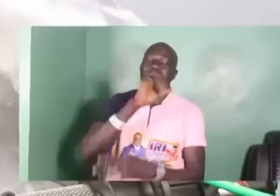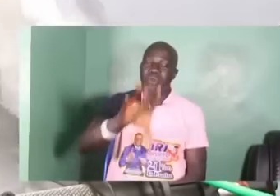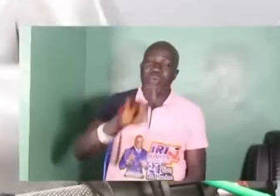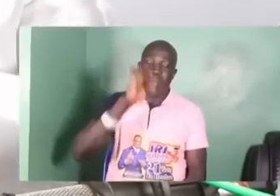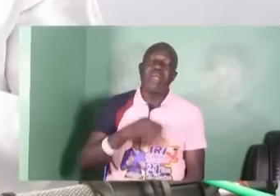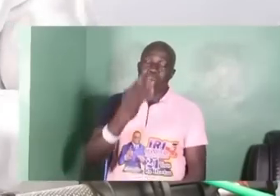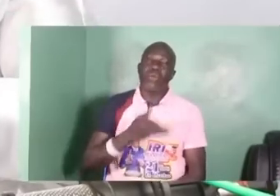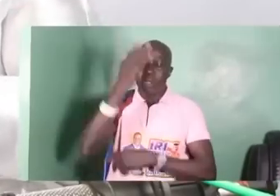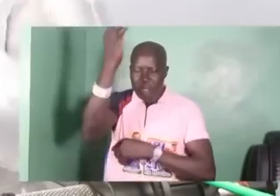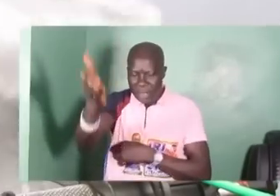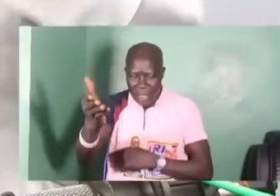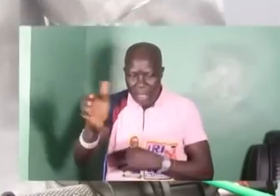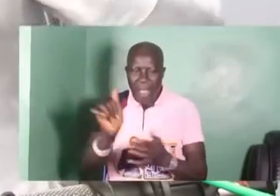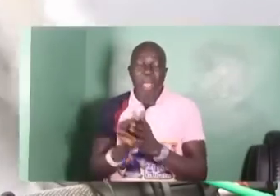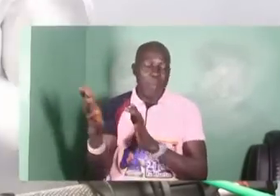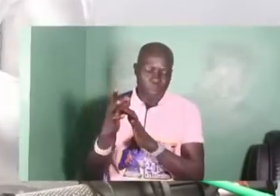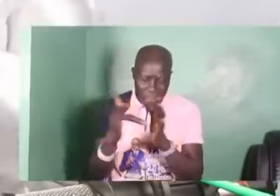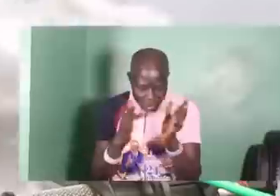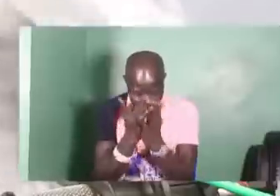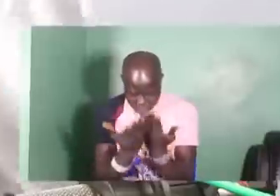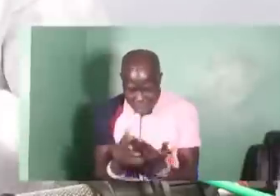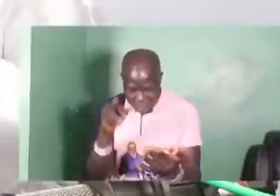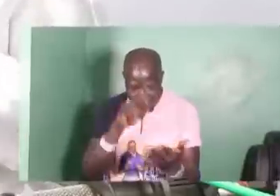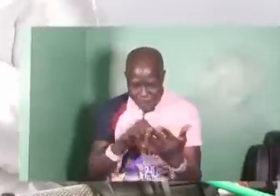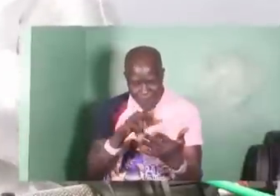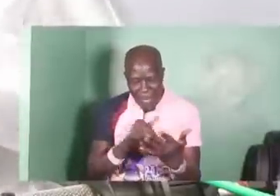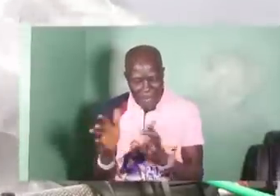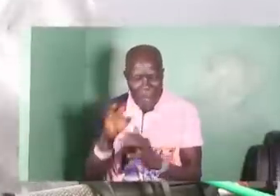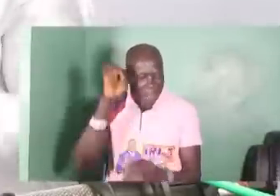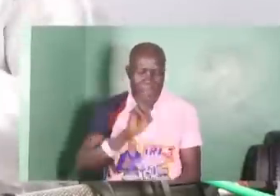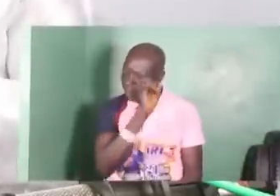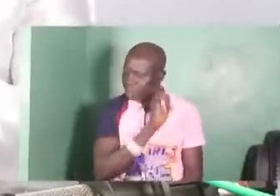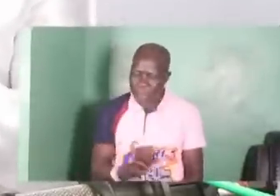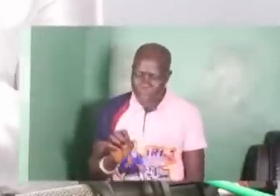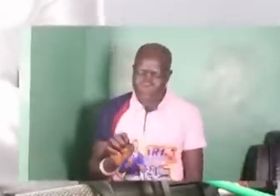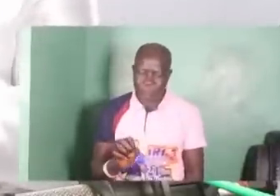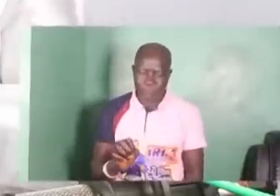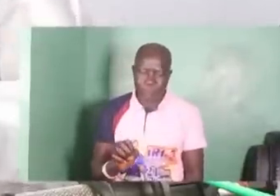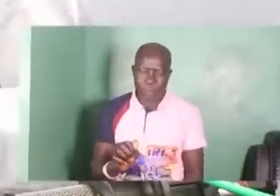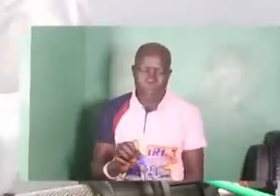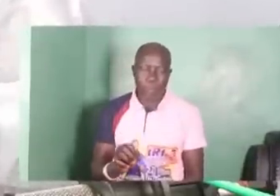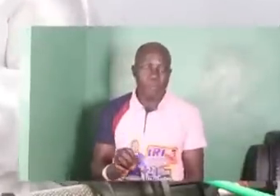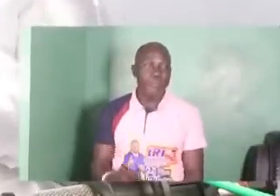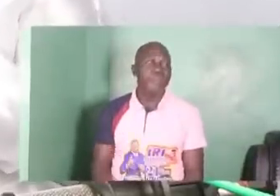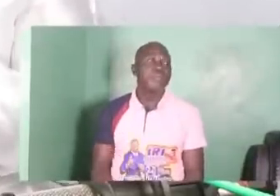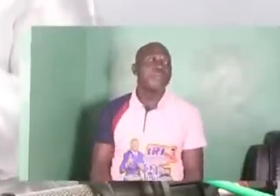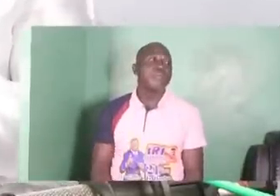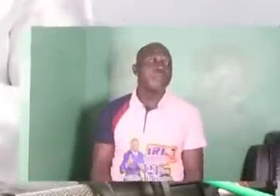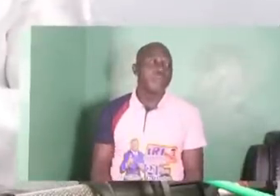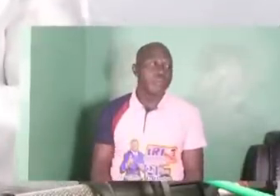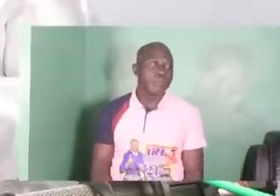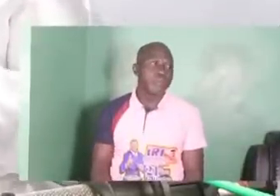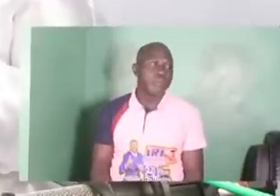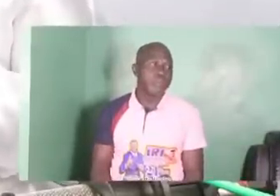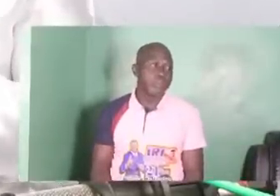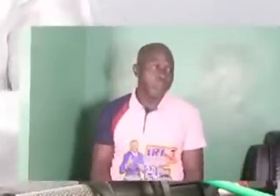Lusada, Igando, Igando, Akute, Akute, Agbado, Agbado, Asese, Asese, Bobiti Mondaruko, Pata, all I've mentioned, Oma Abachochwa,